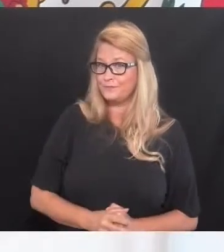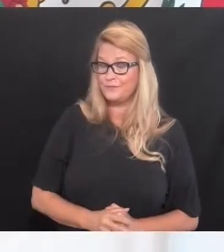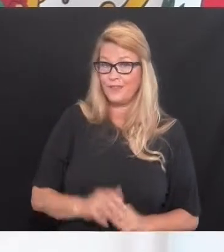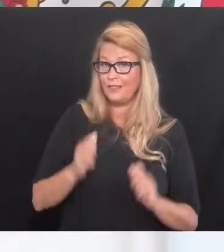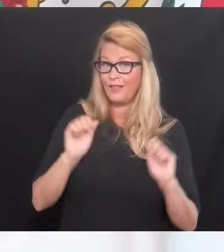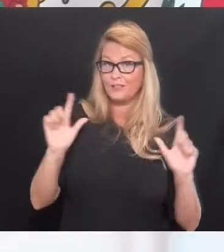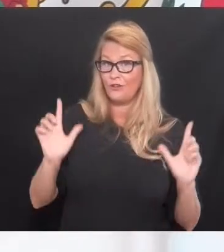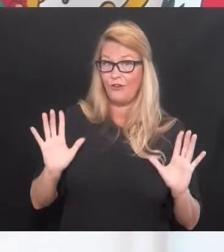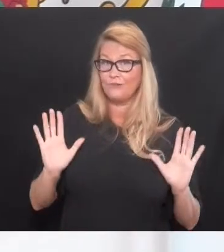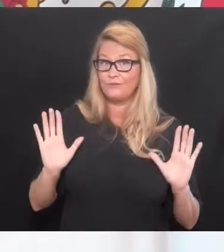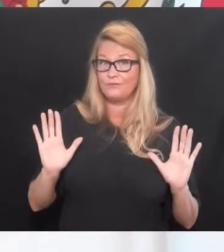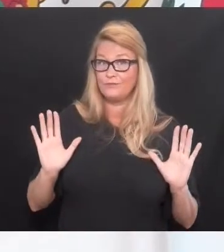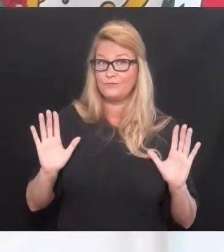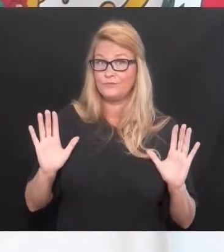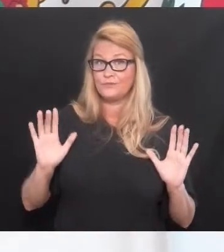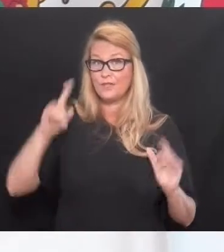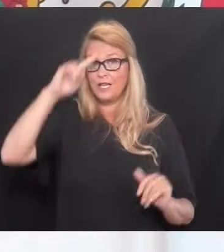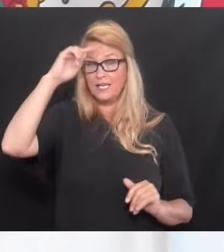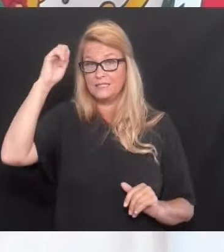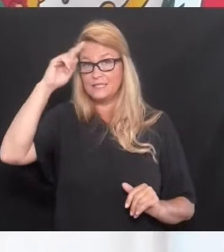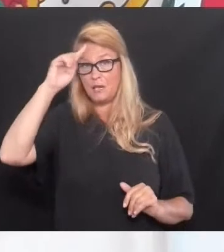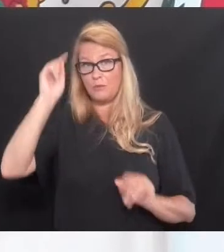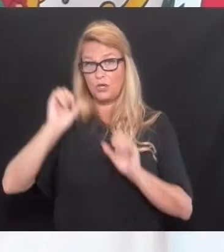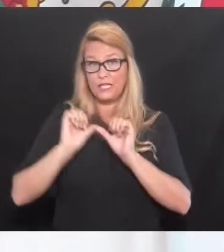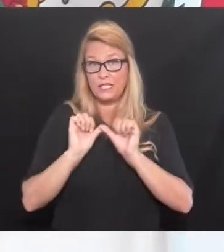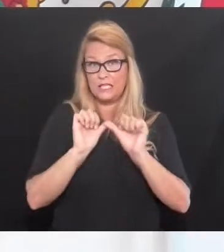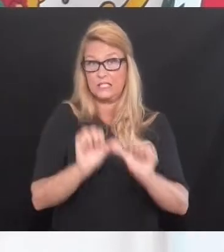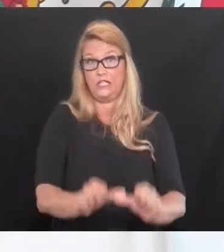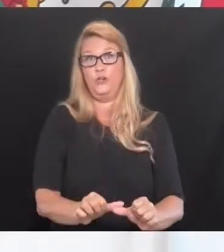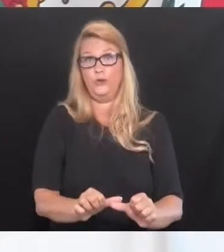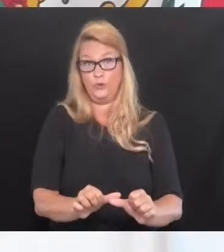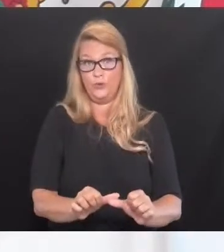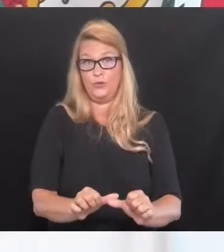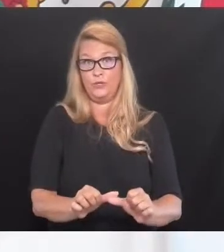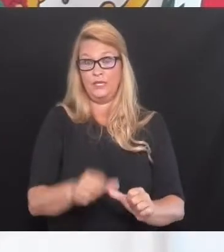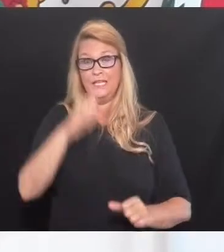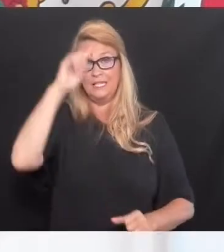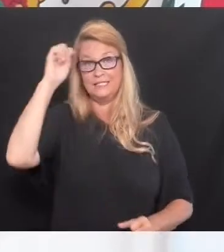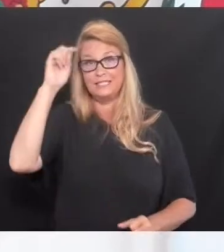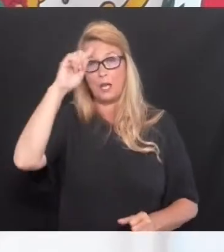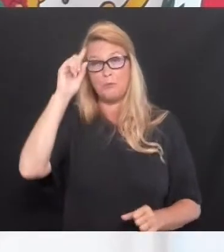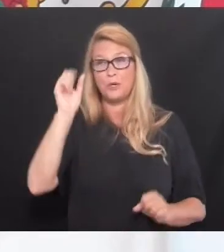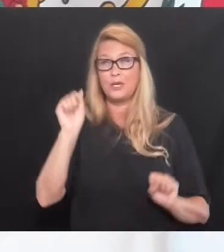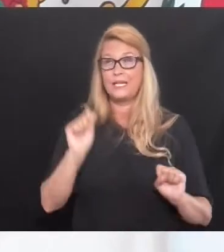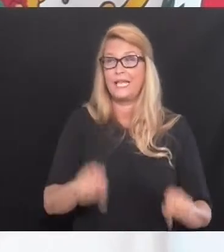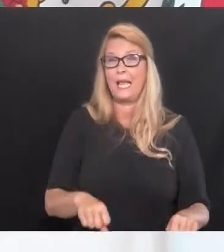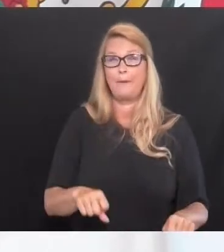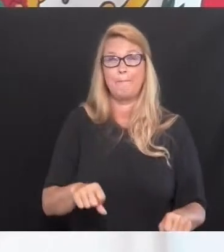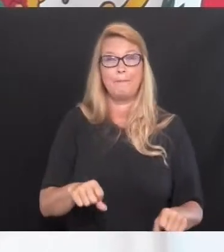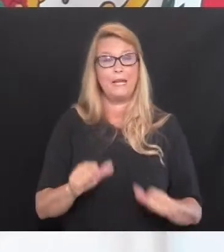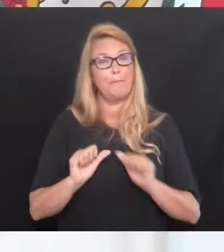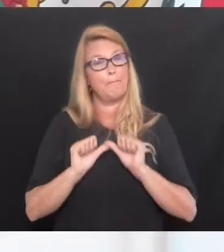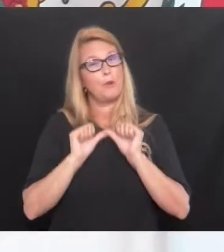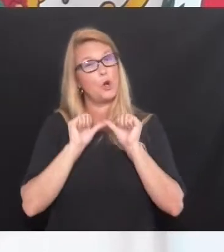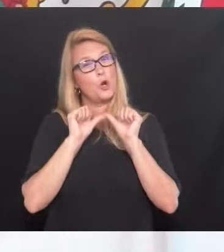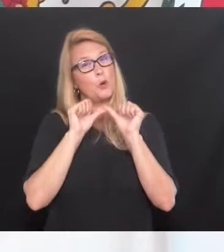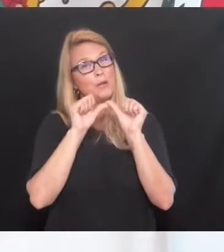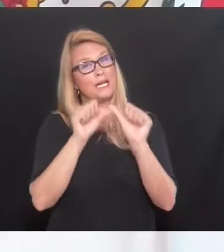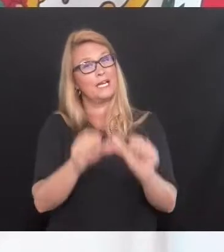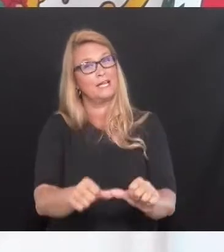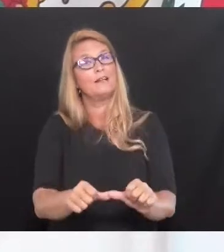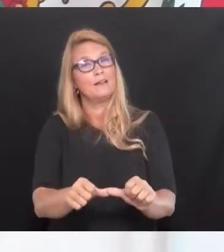there is to it. The summer can continue on. The summer can be a permanent continuation